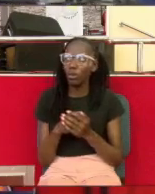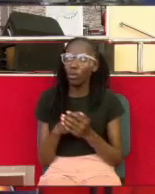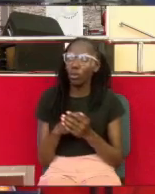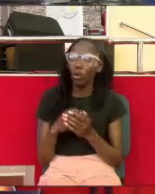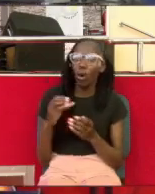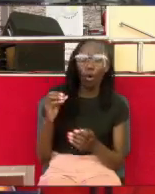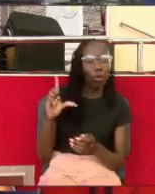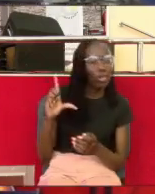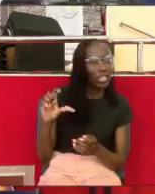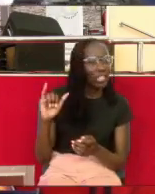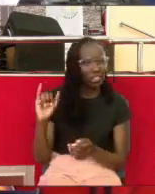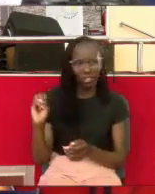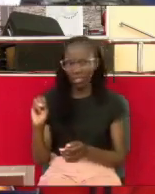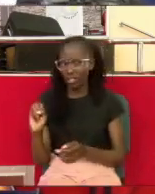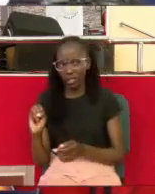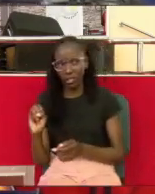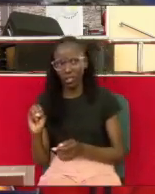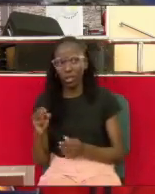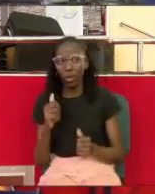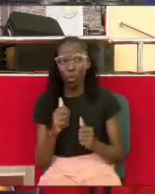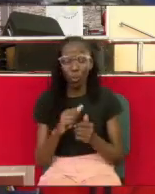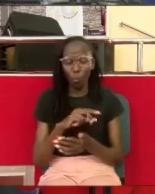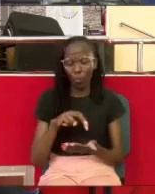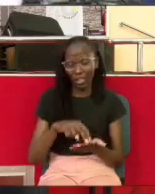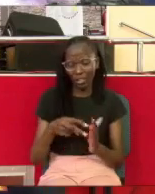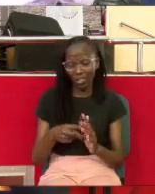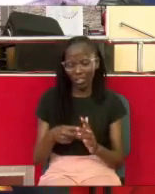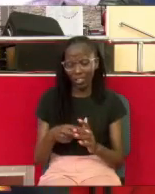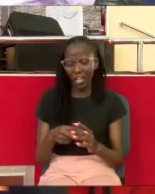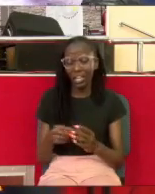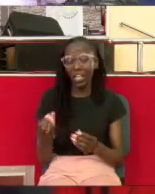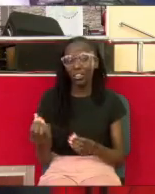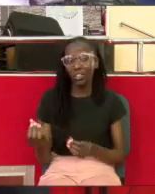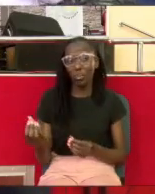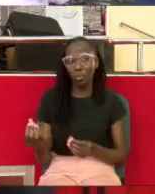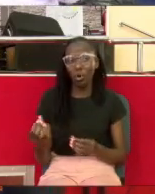which means is a simple past tense,